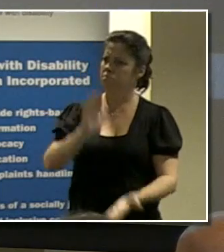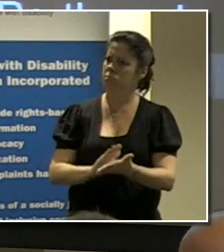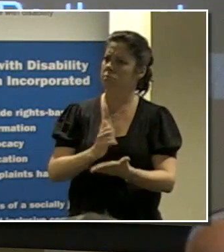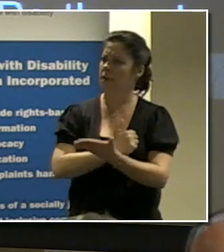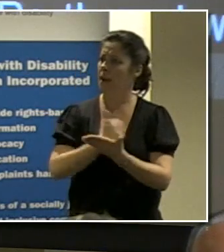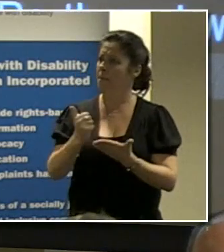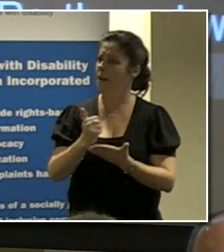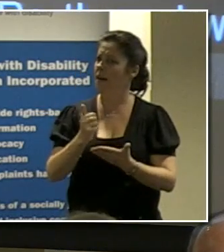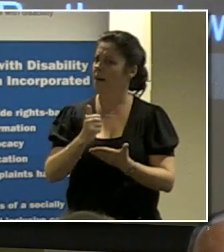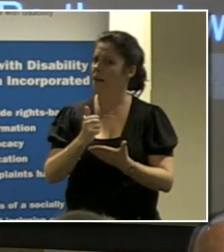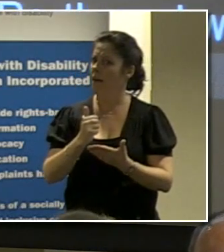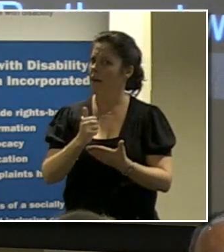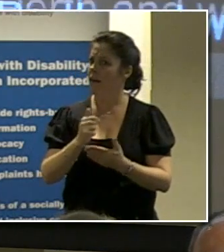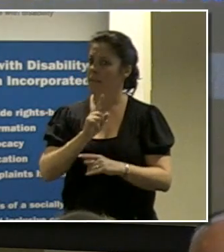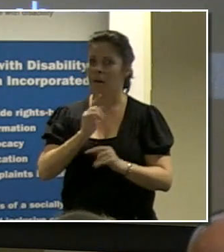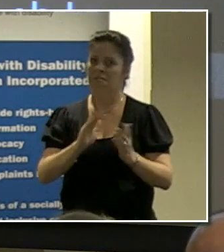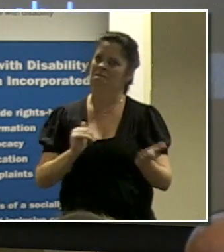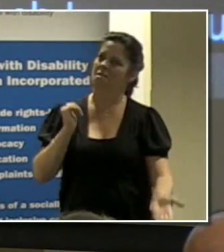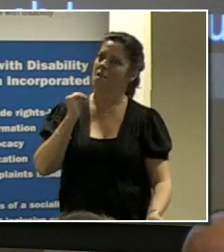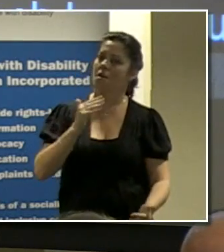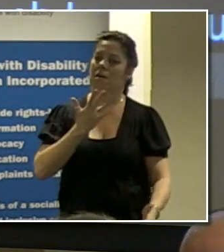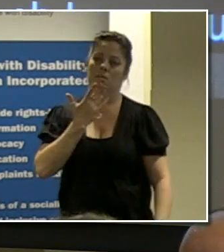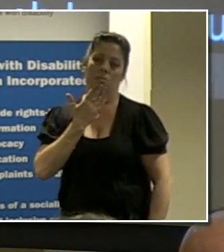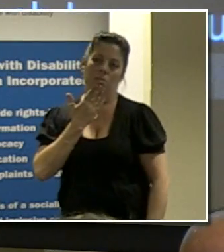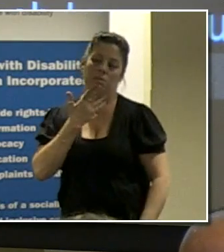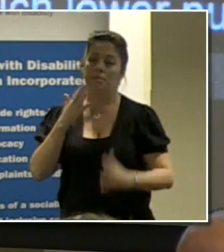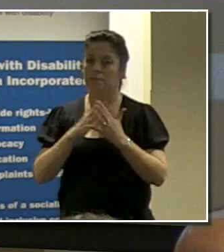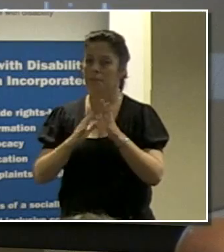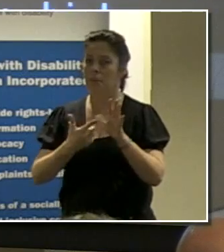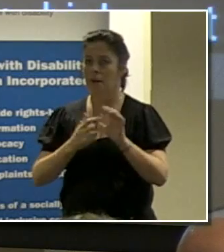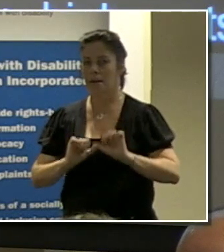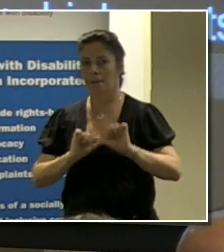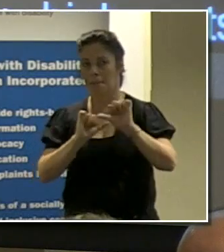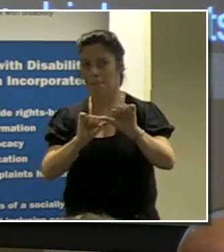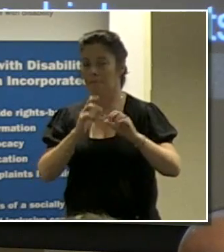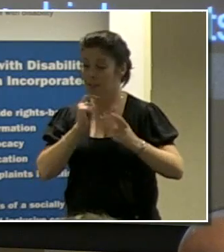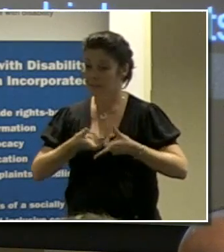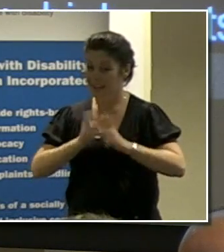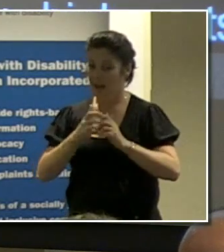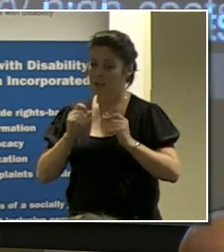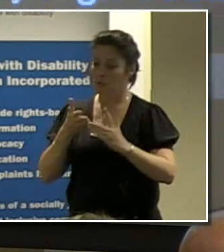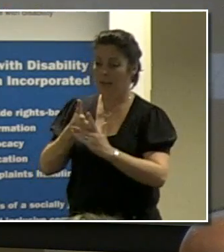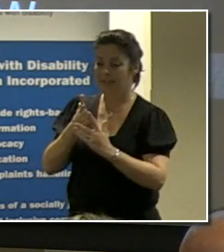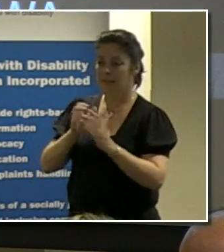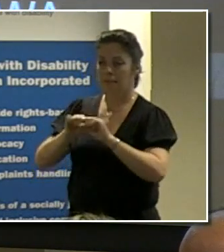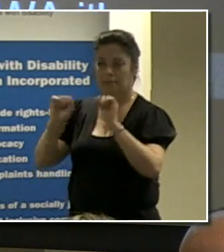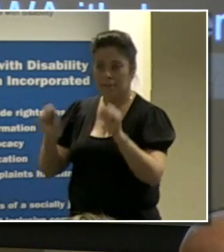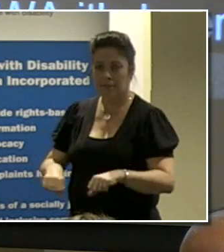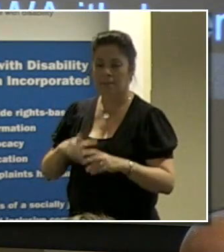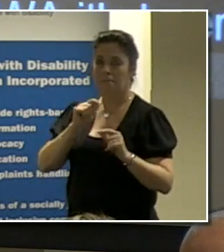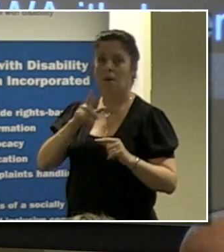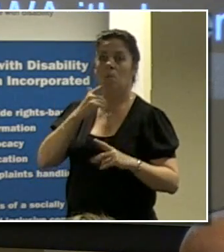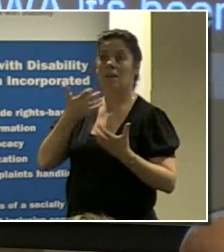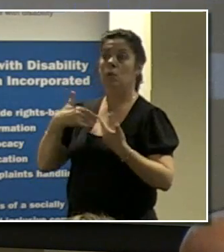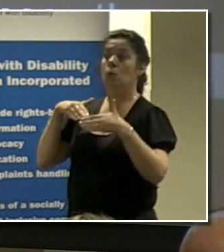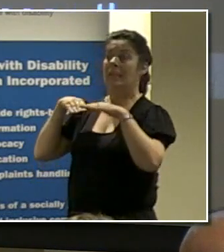number coming in, but very high costs. And traditionally in WA, it's been very hard to access the system, but when you got into it, you've got